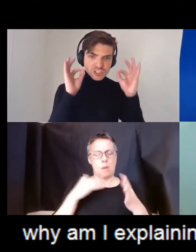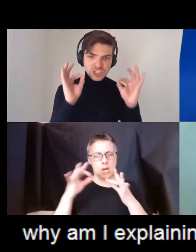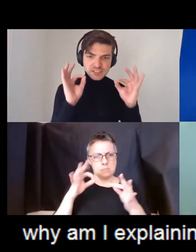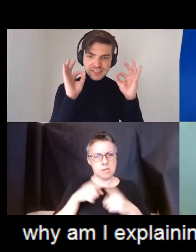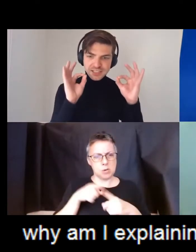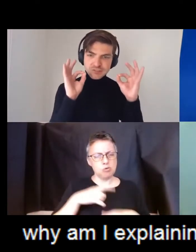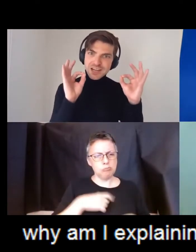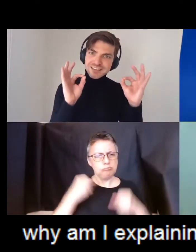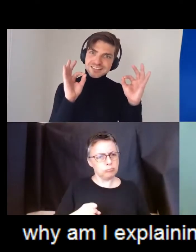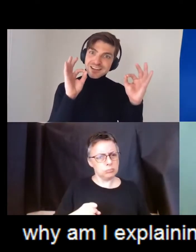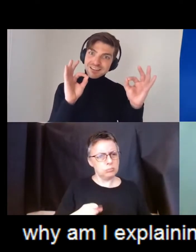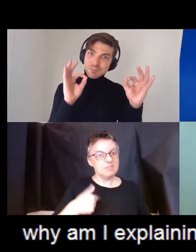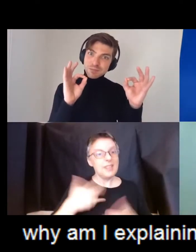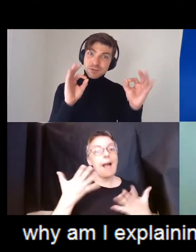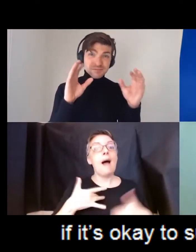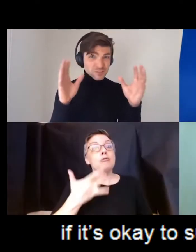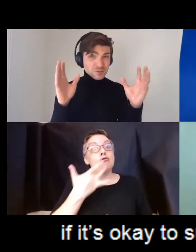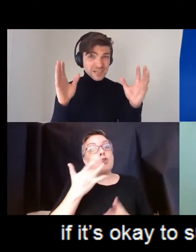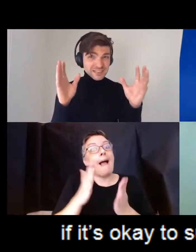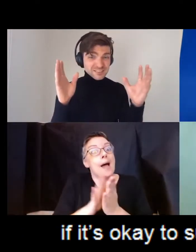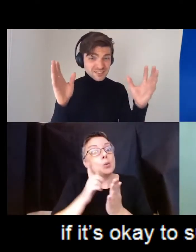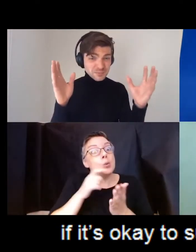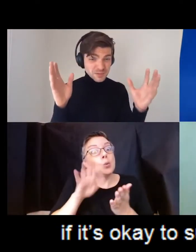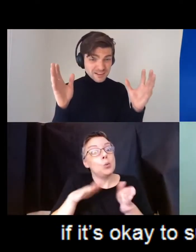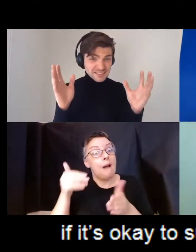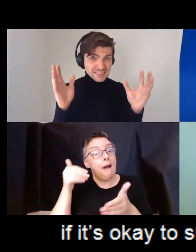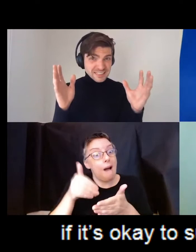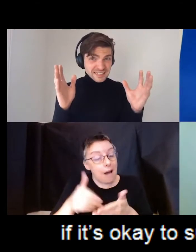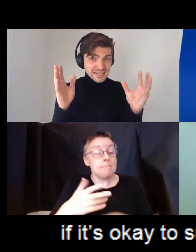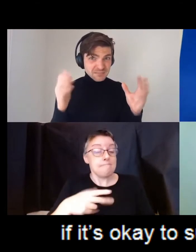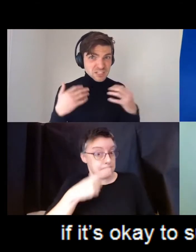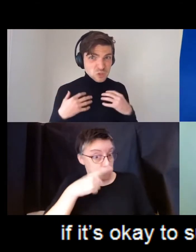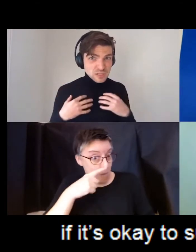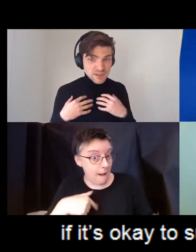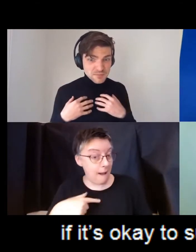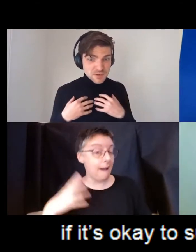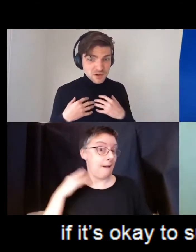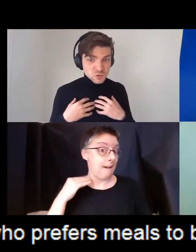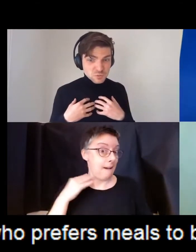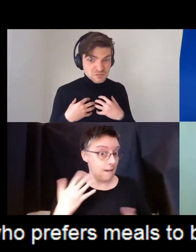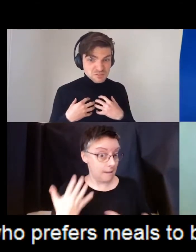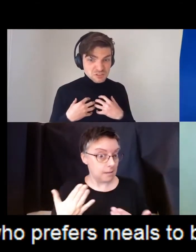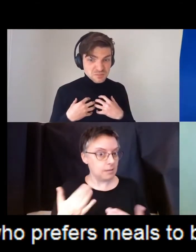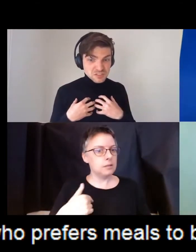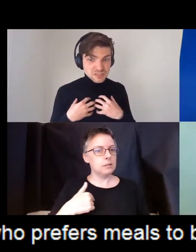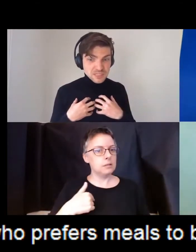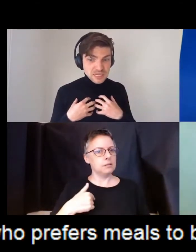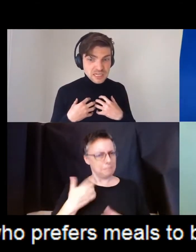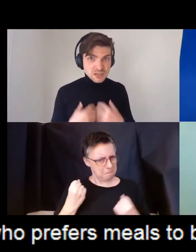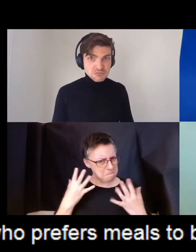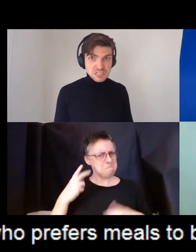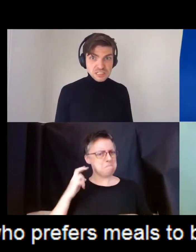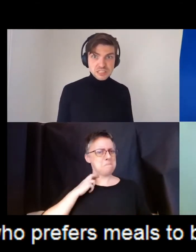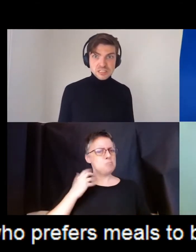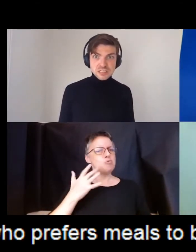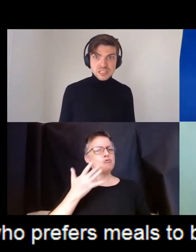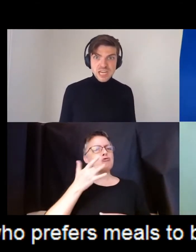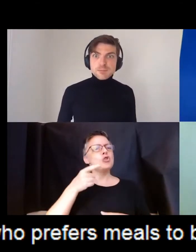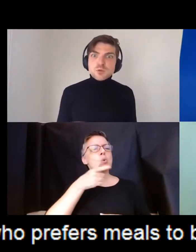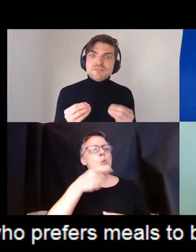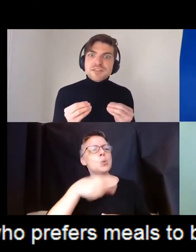you? I just like to ask dying people if it's okay to suck blood. I'm not only vampire who prefers meals to be dying